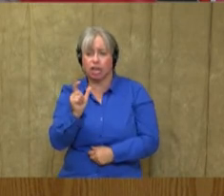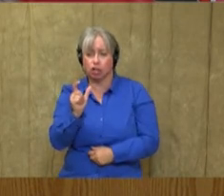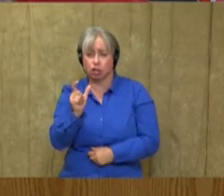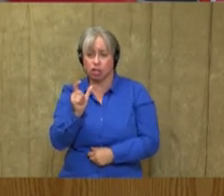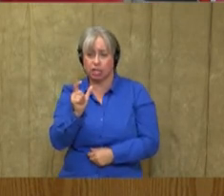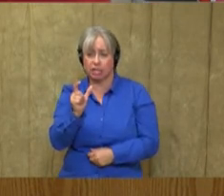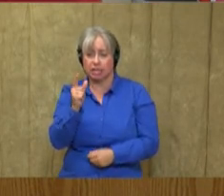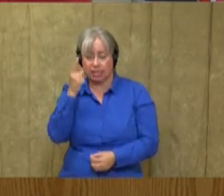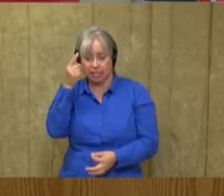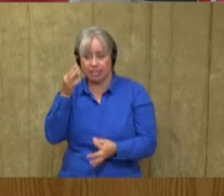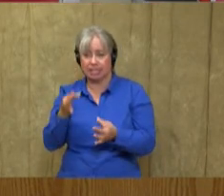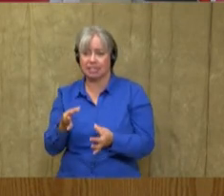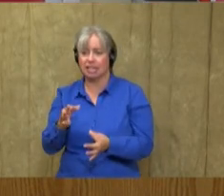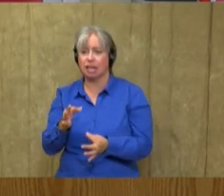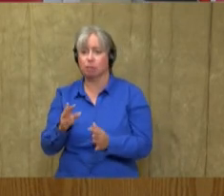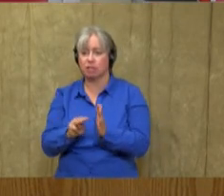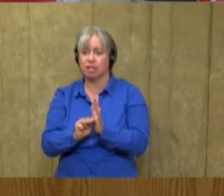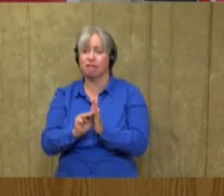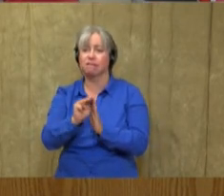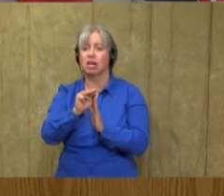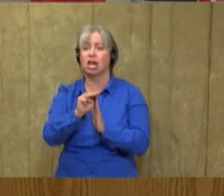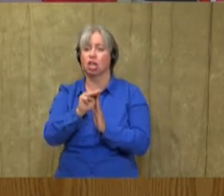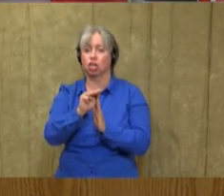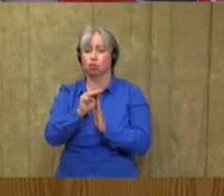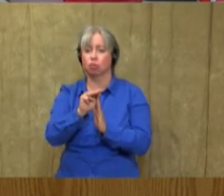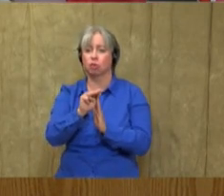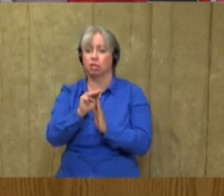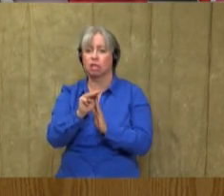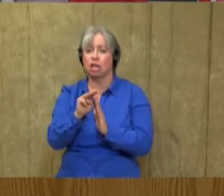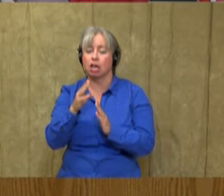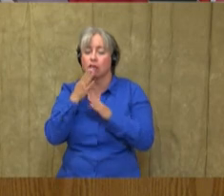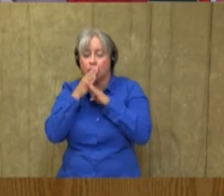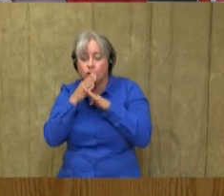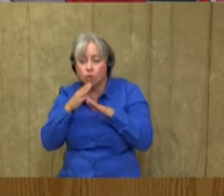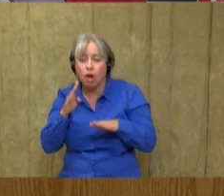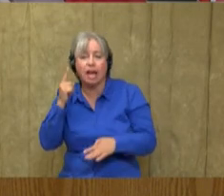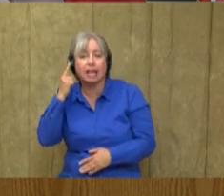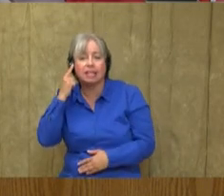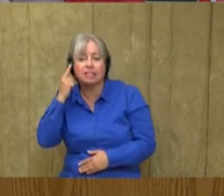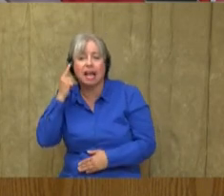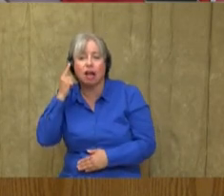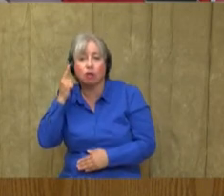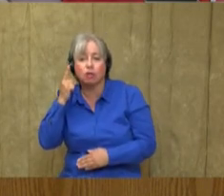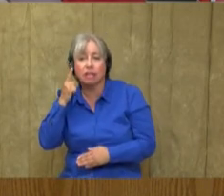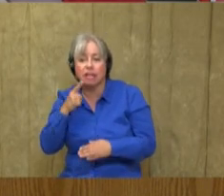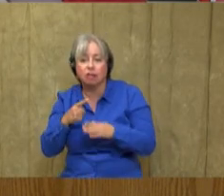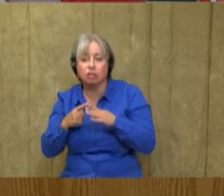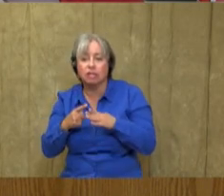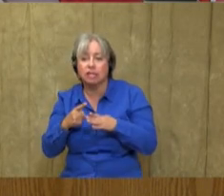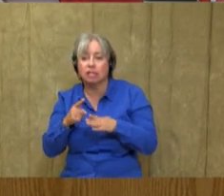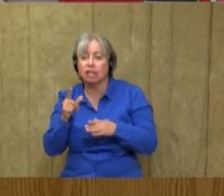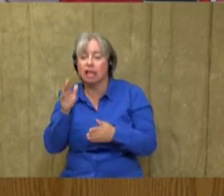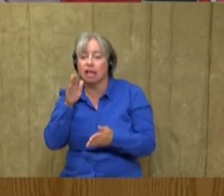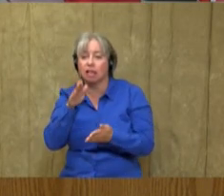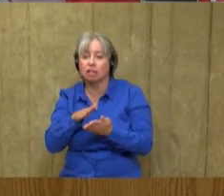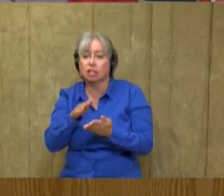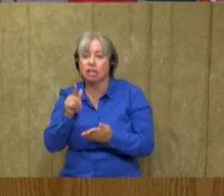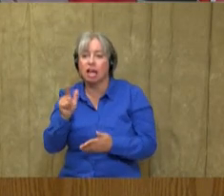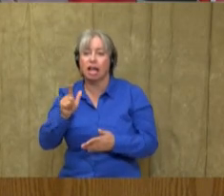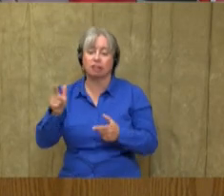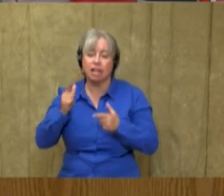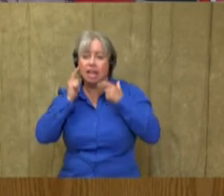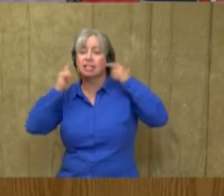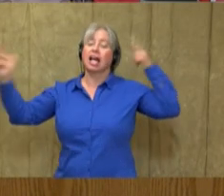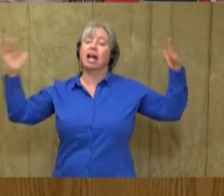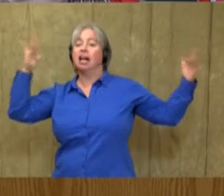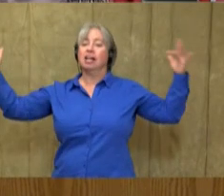sound determines its volume. So quiet sounds have low energy. And really